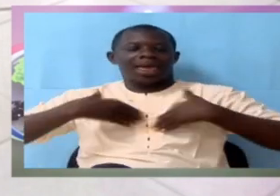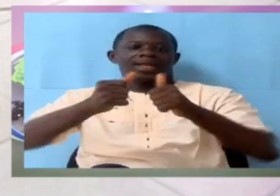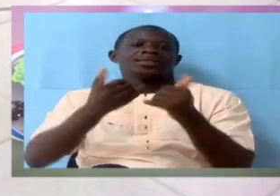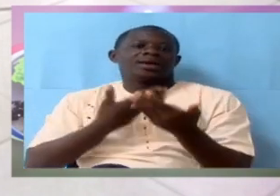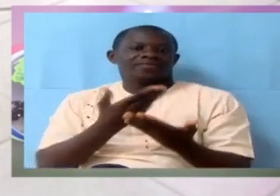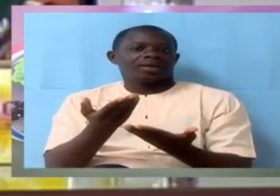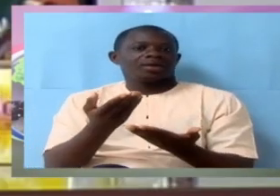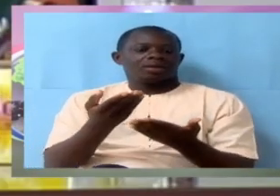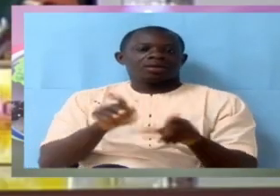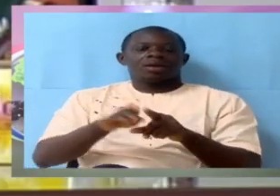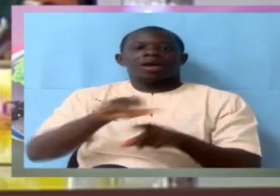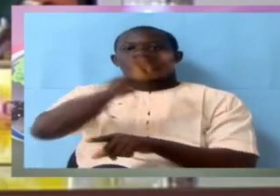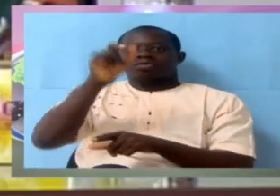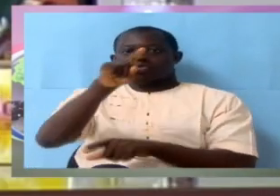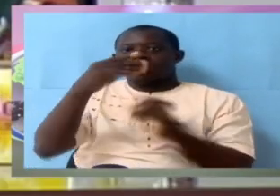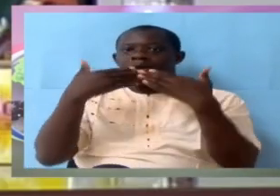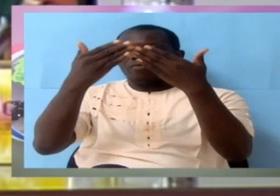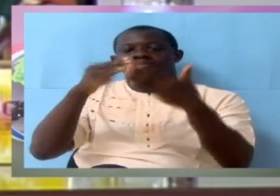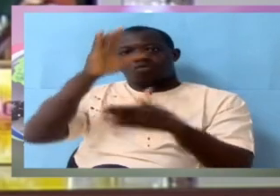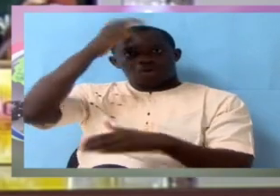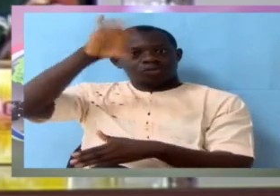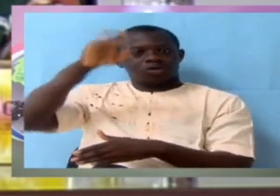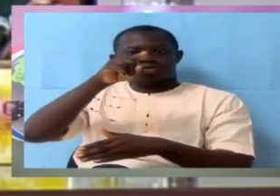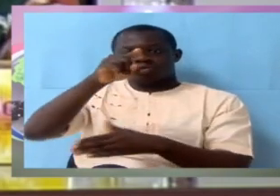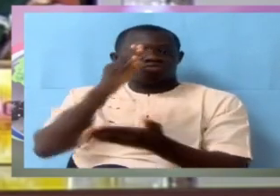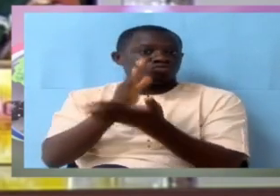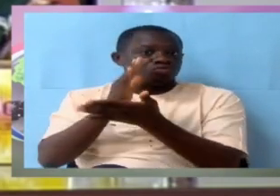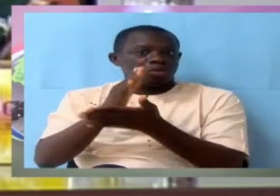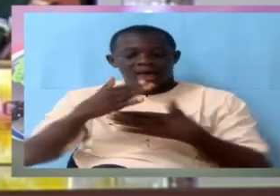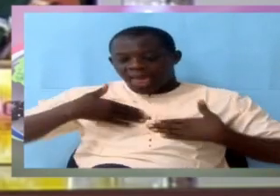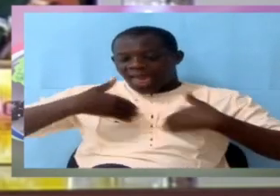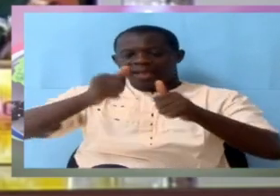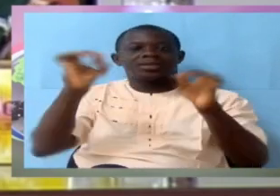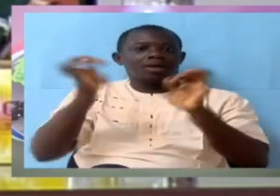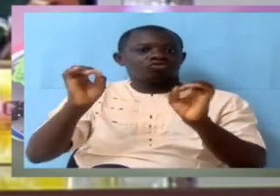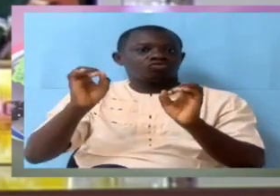But you have already told this commission that you were not cured. Is that correct?